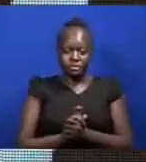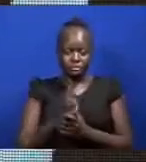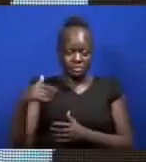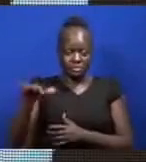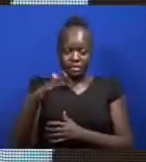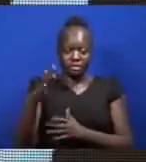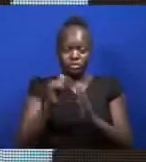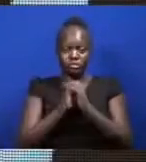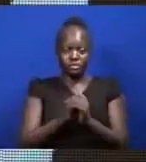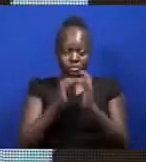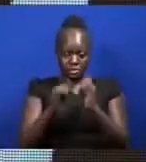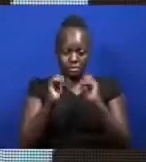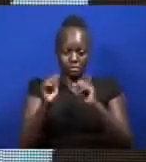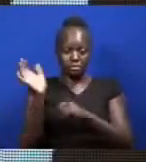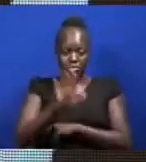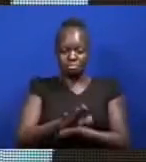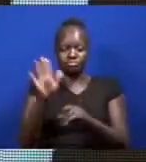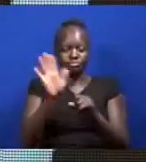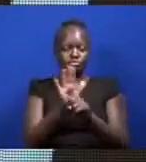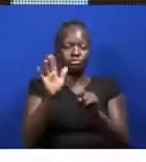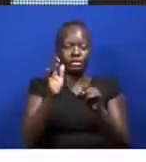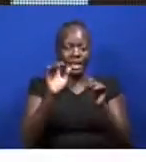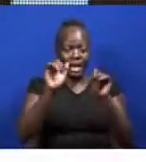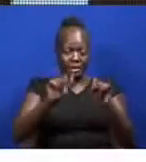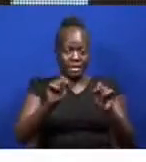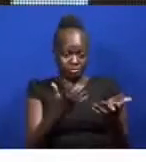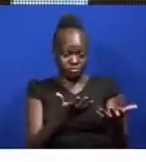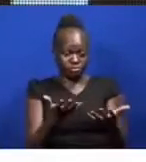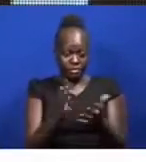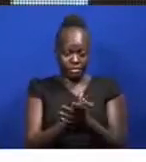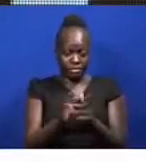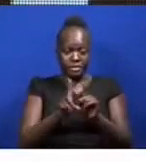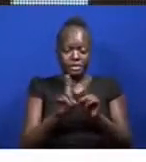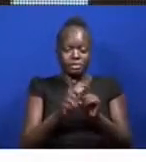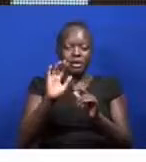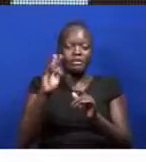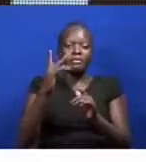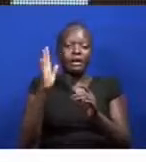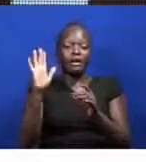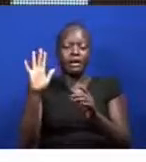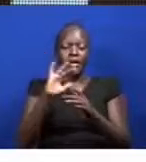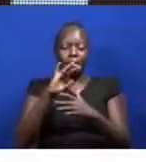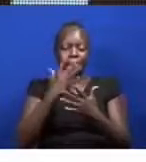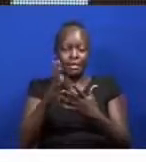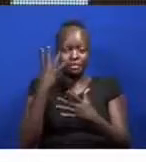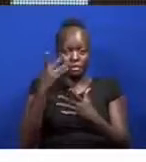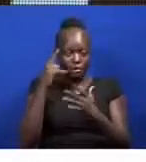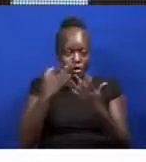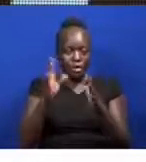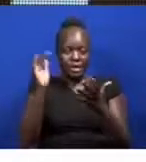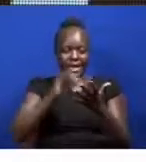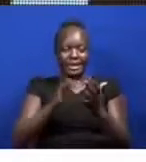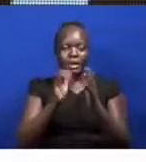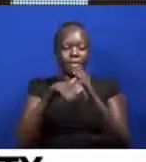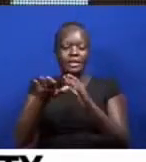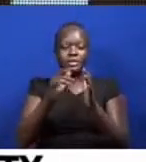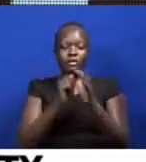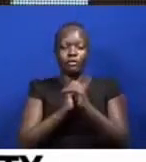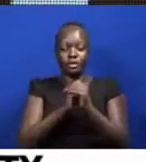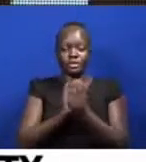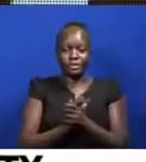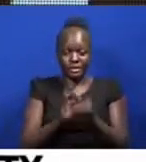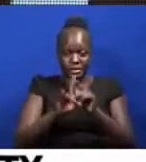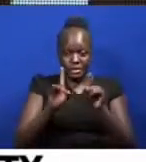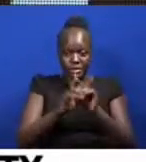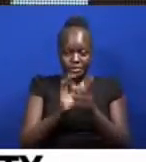places of worship can now resume at full capacity, according to the Phase 4 of the Guidelines of Phased Reopening of Places of Worship. The